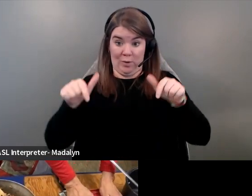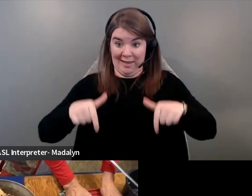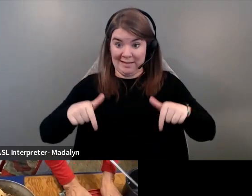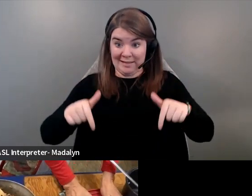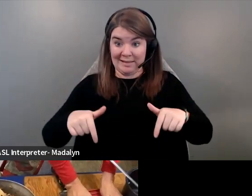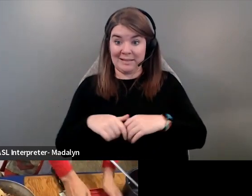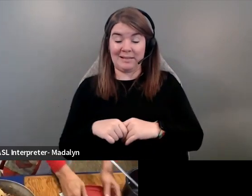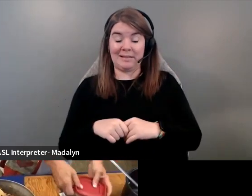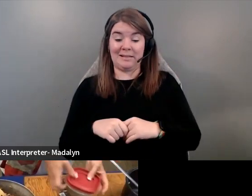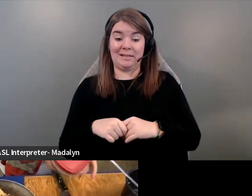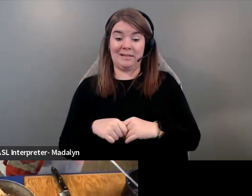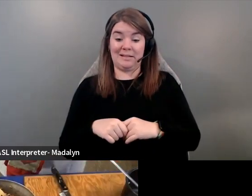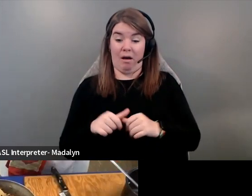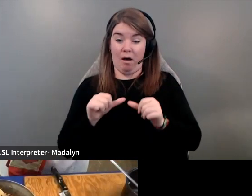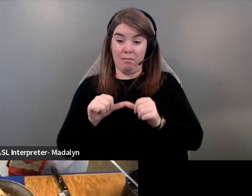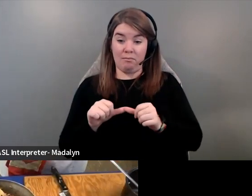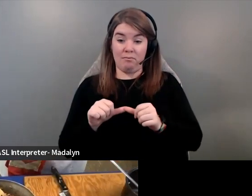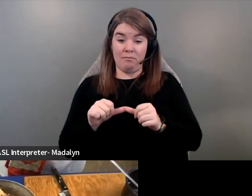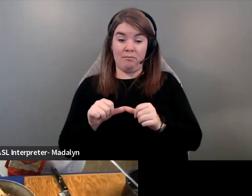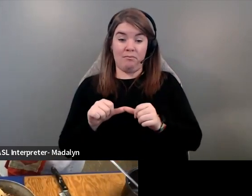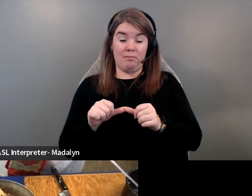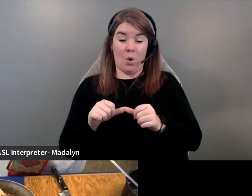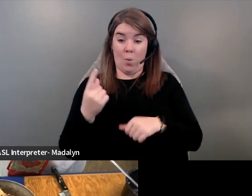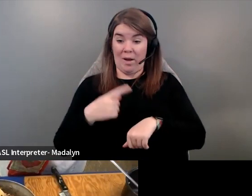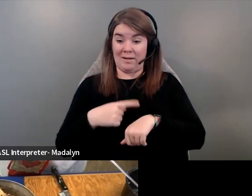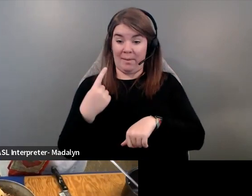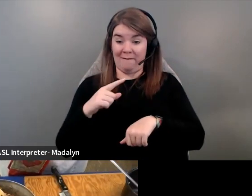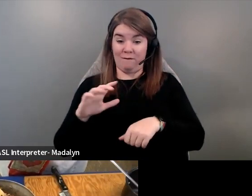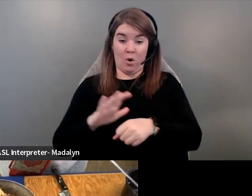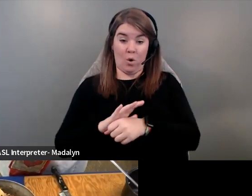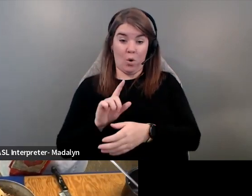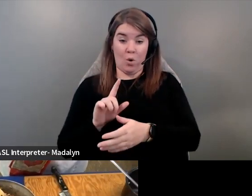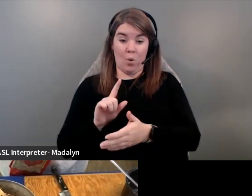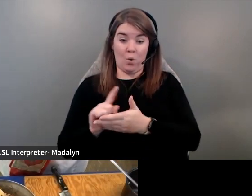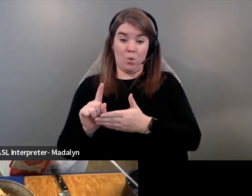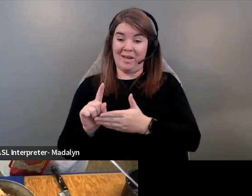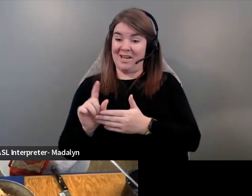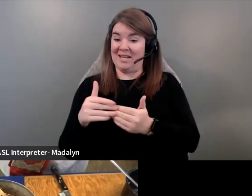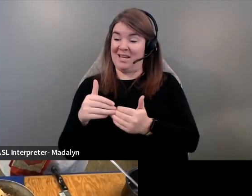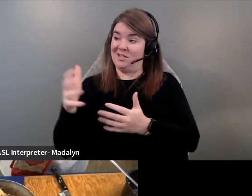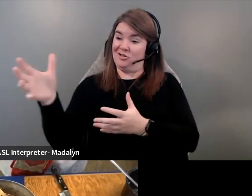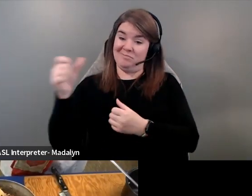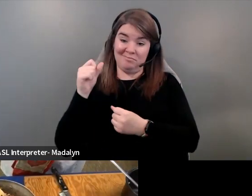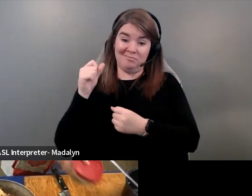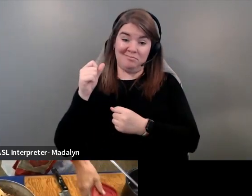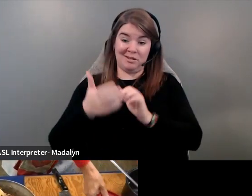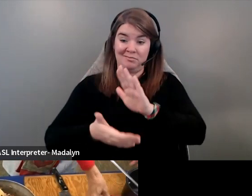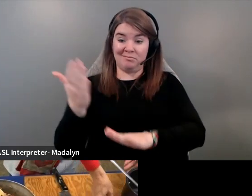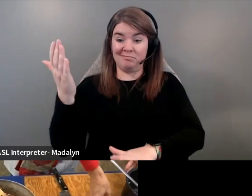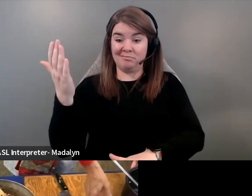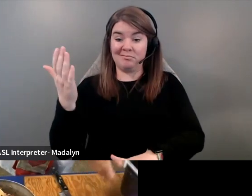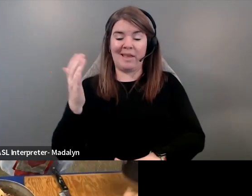the whole week, they're ready to go. You just grab one and go to work or to school. That's easier to